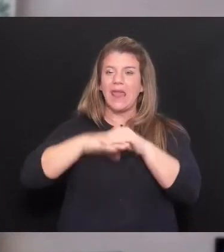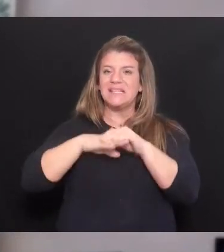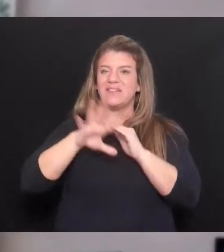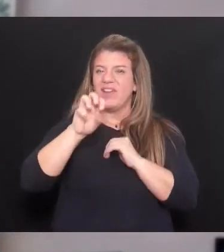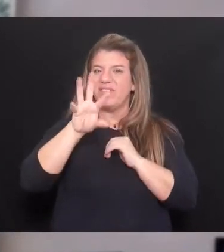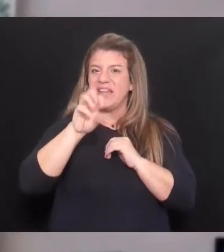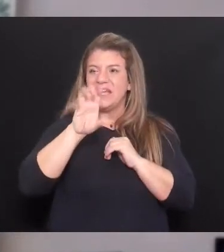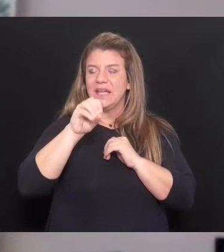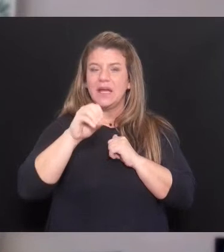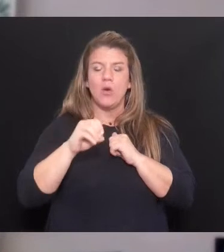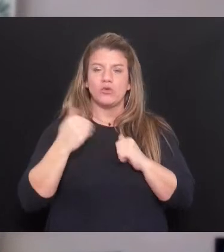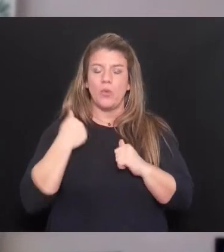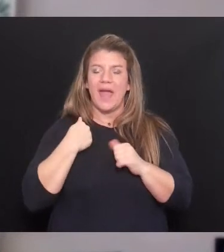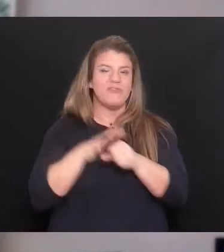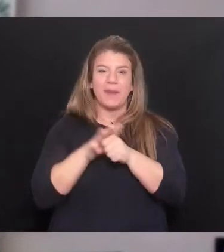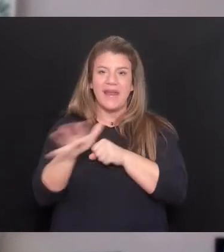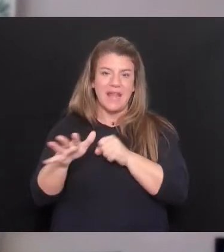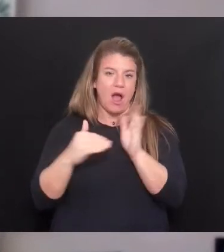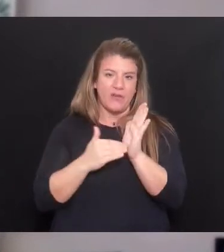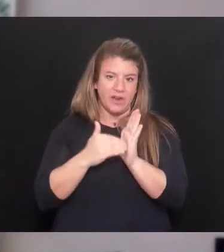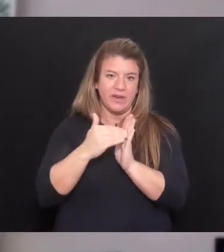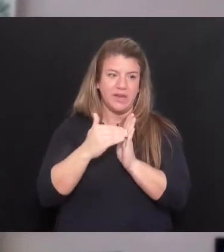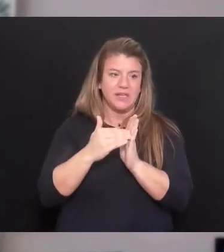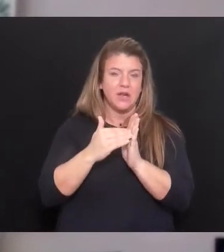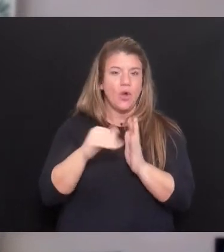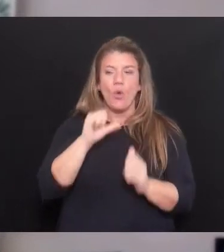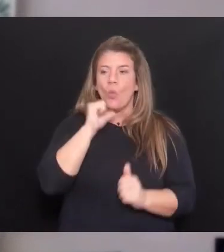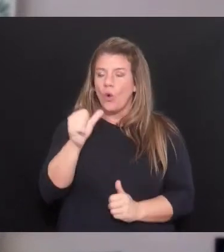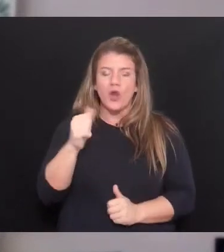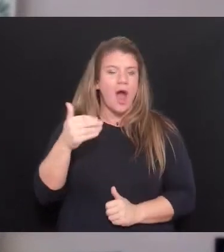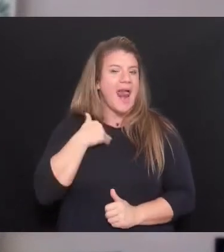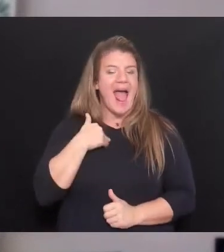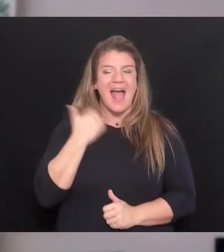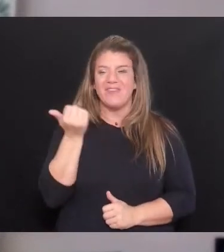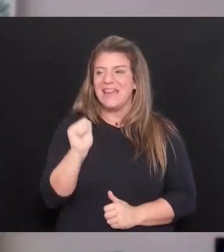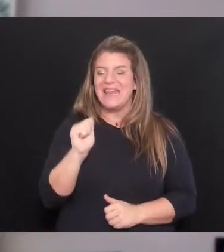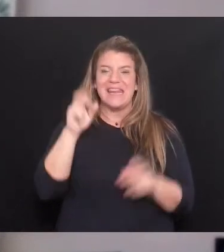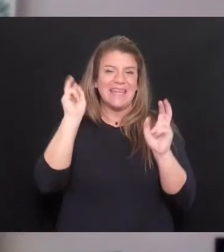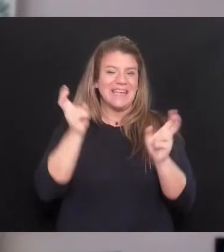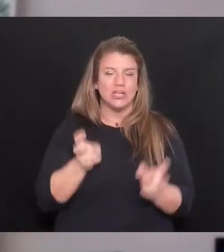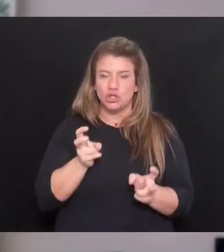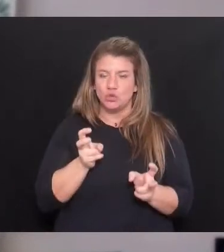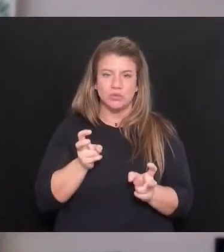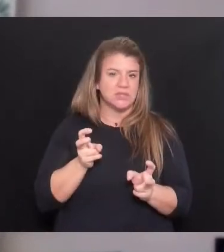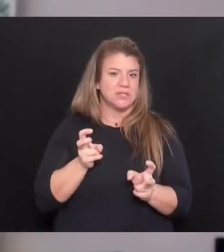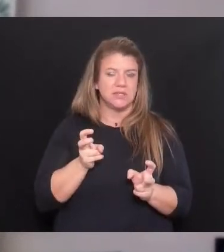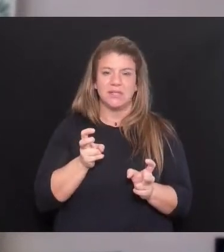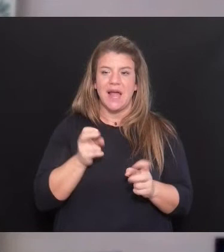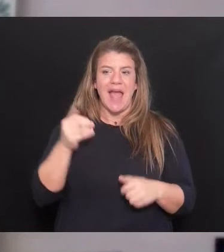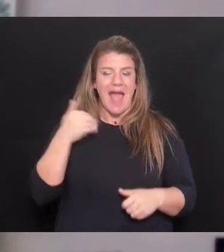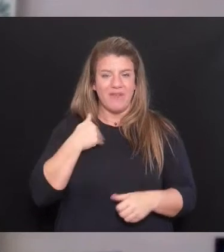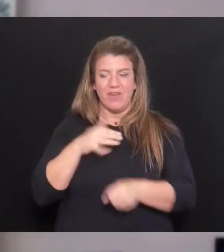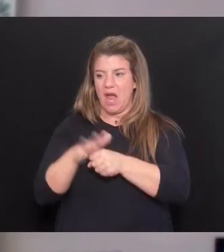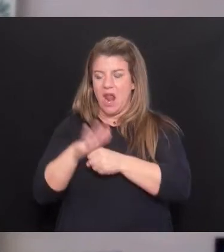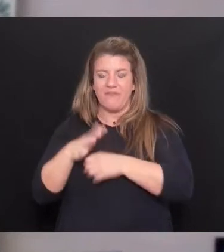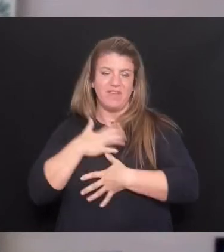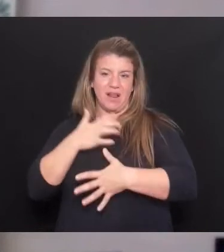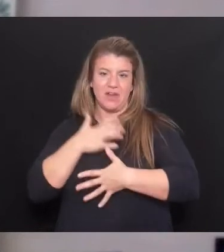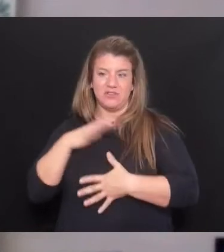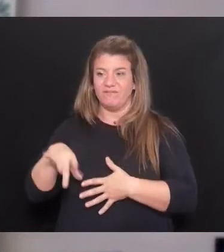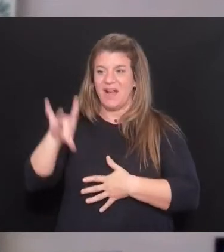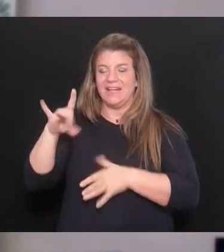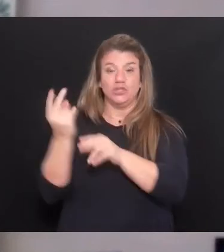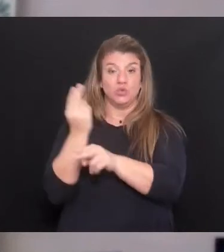in excess all the time. So we are not having any problems identifying ventilators to use. The